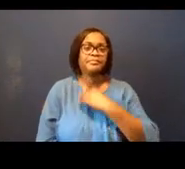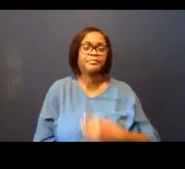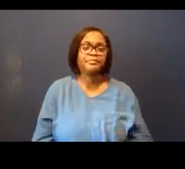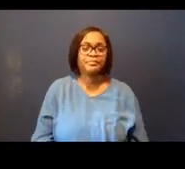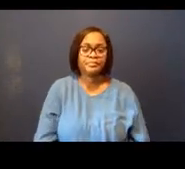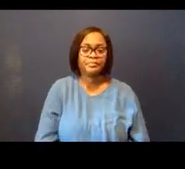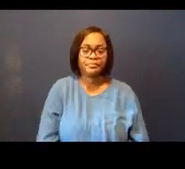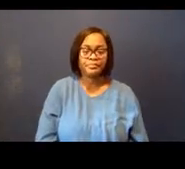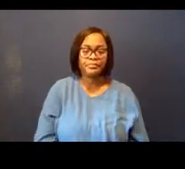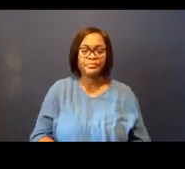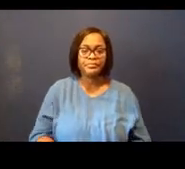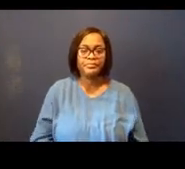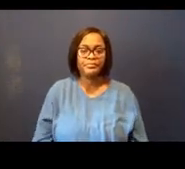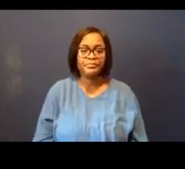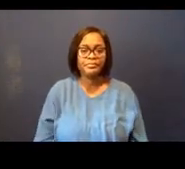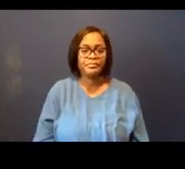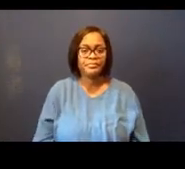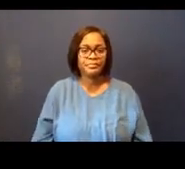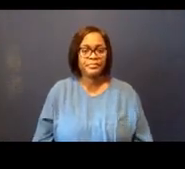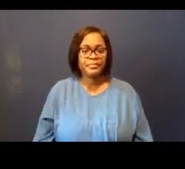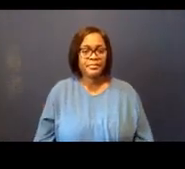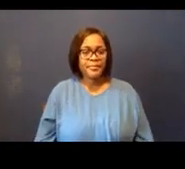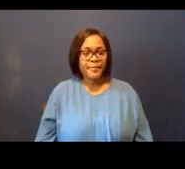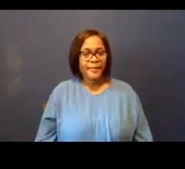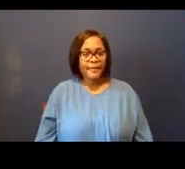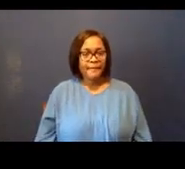responsible for